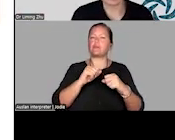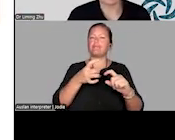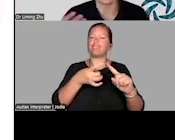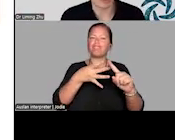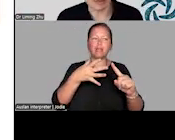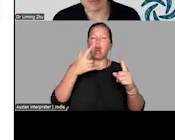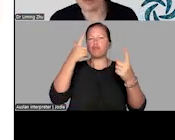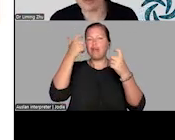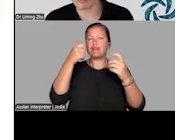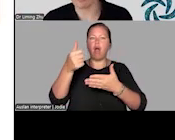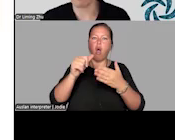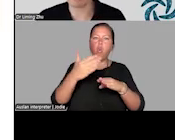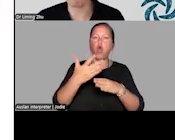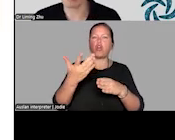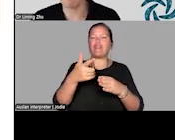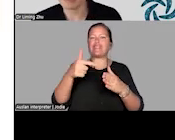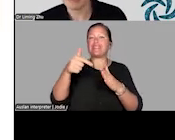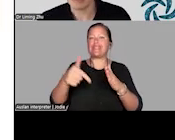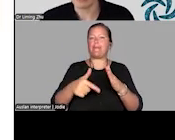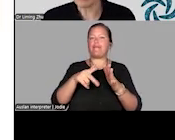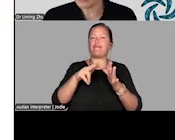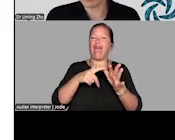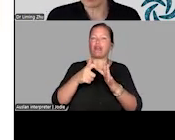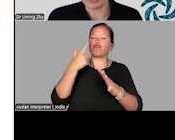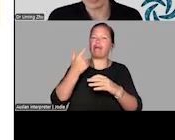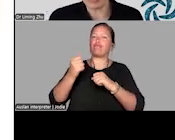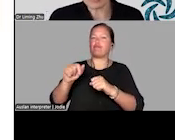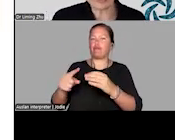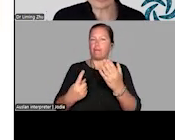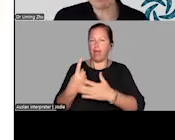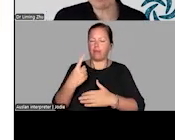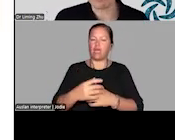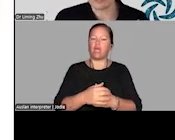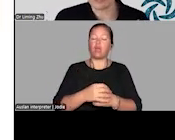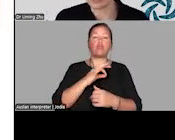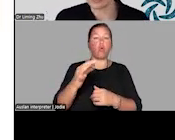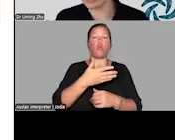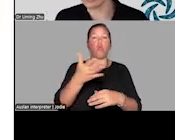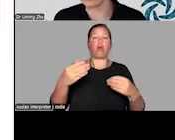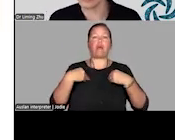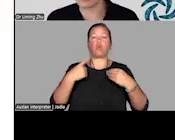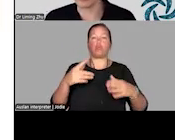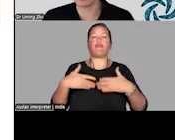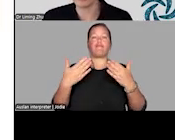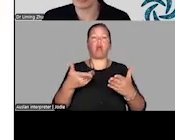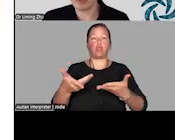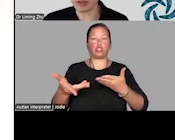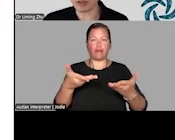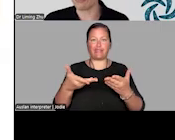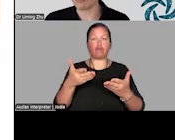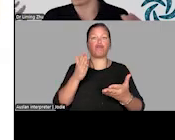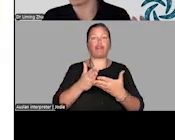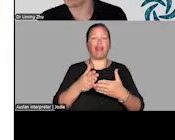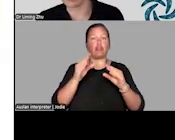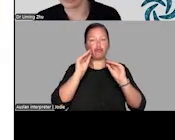artwork or the deep fakes from happening. Those not every company providing those services are actually training their model